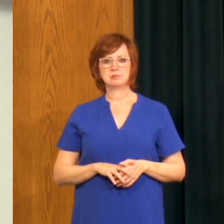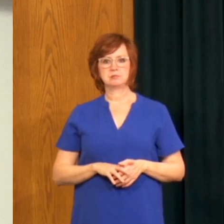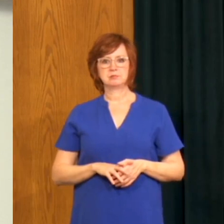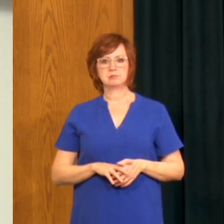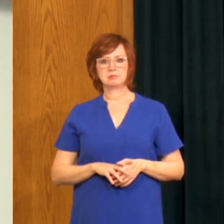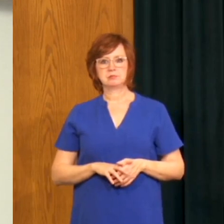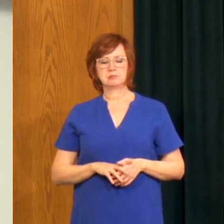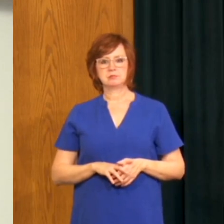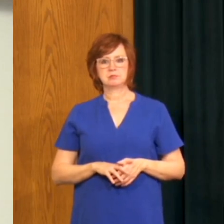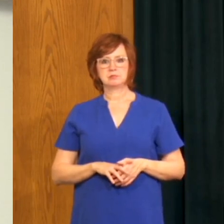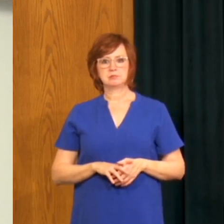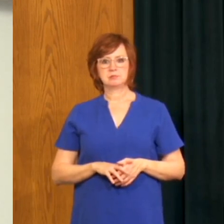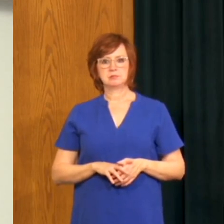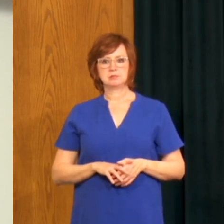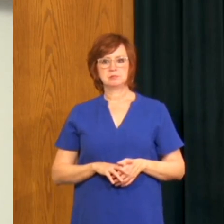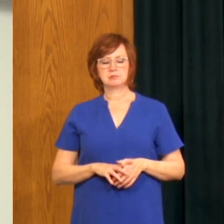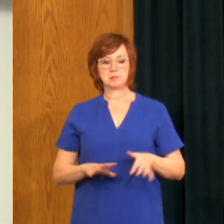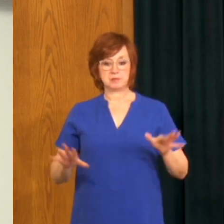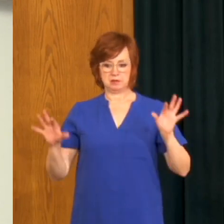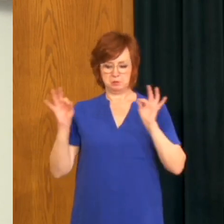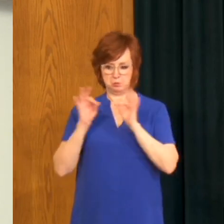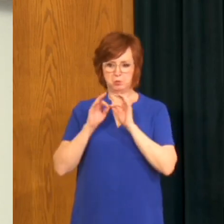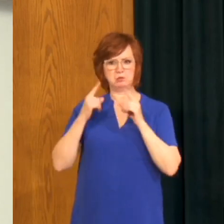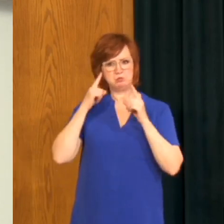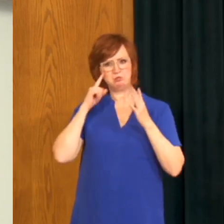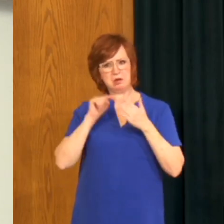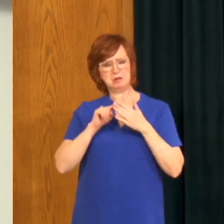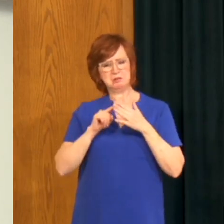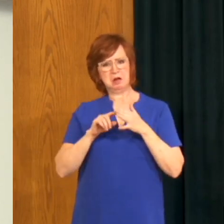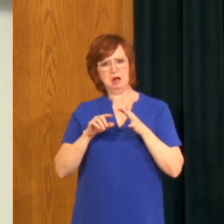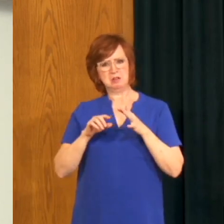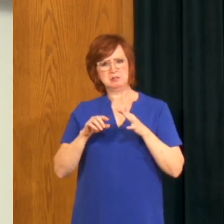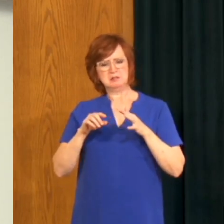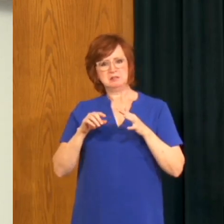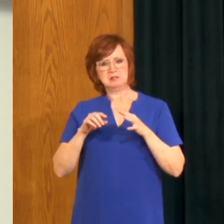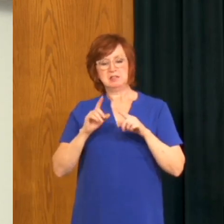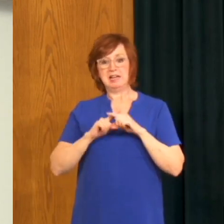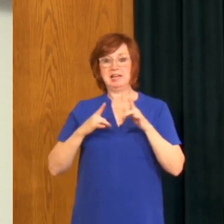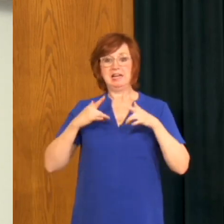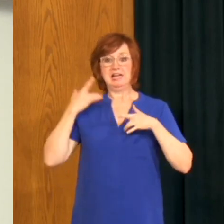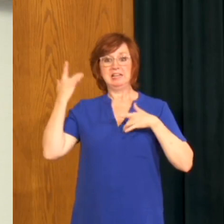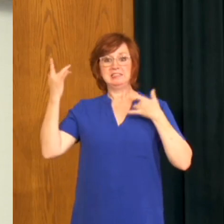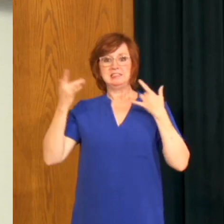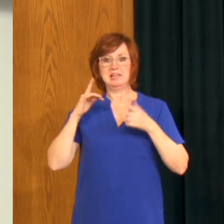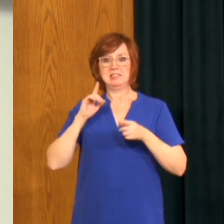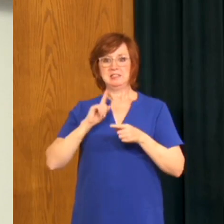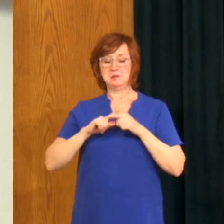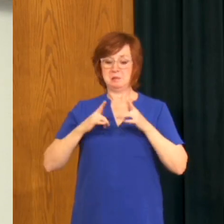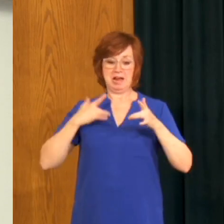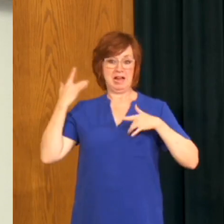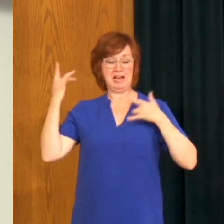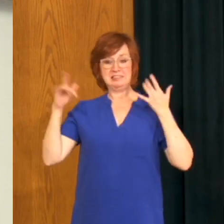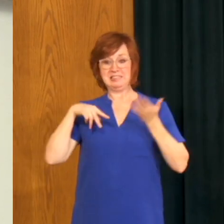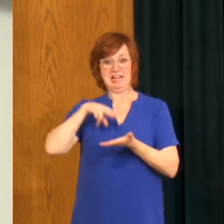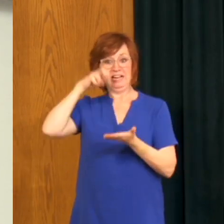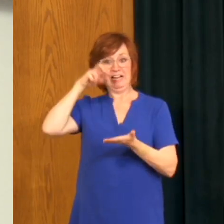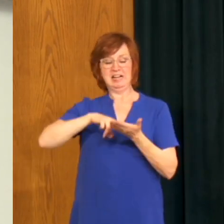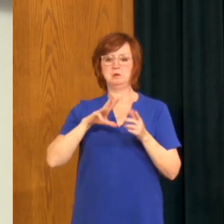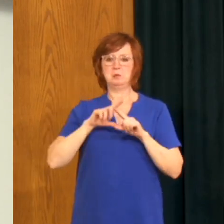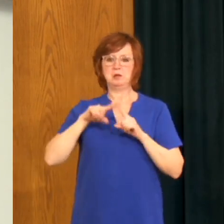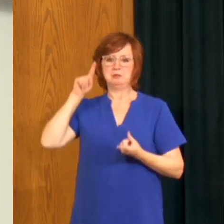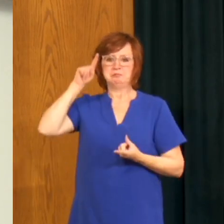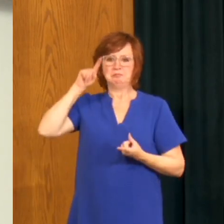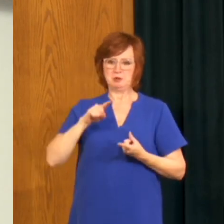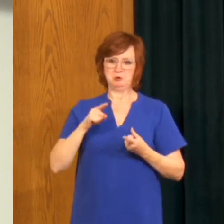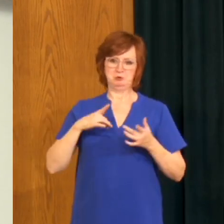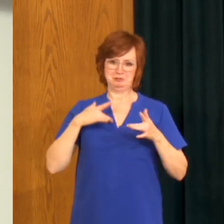celebrate and may be able to celebrate, we just need to curb our enthusiasm with some caution as well, and some, where